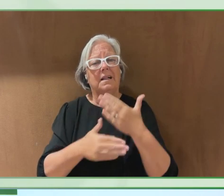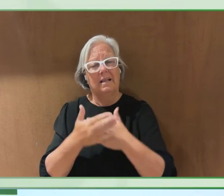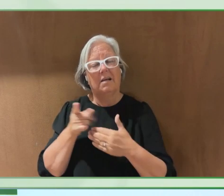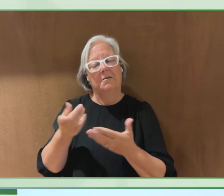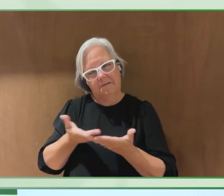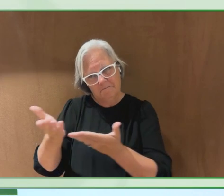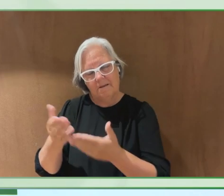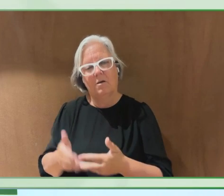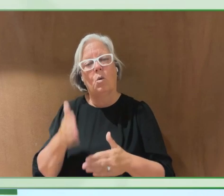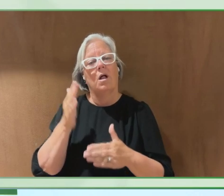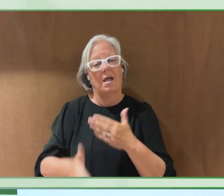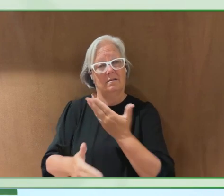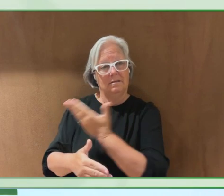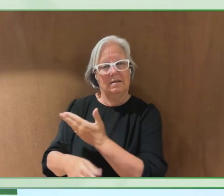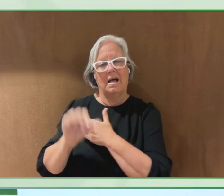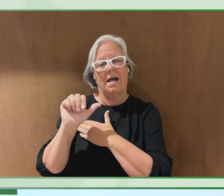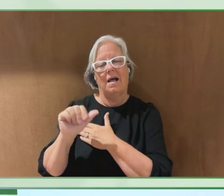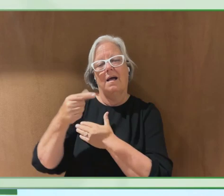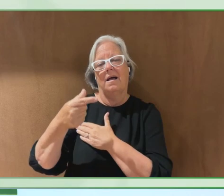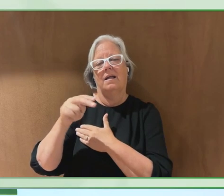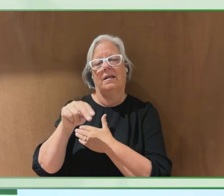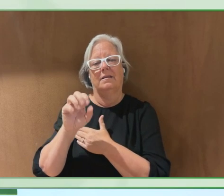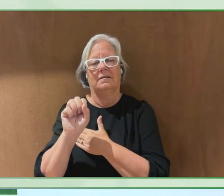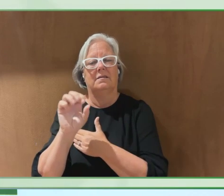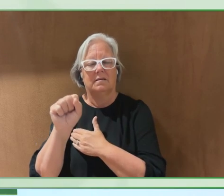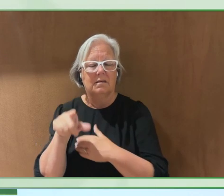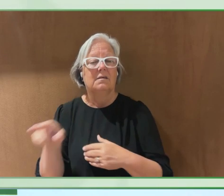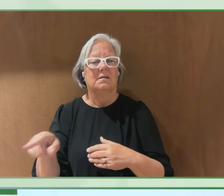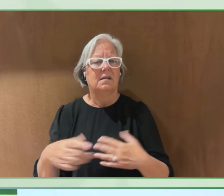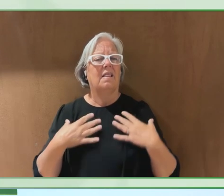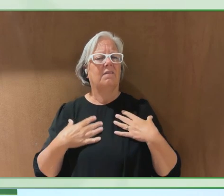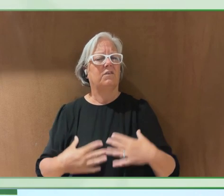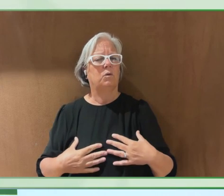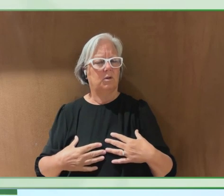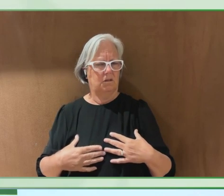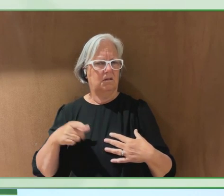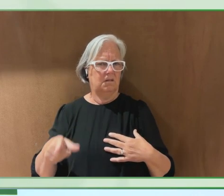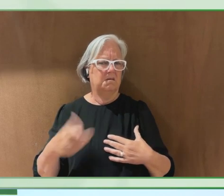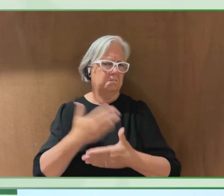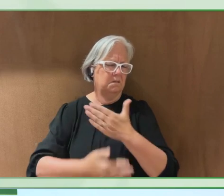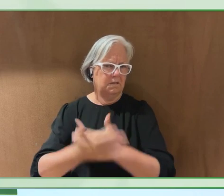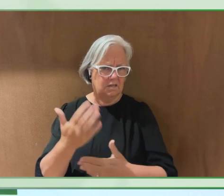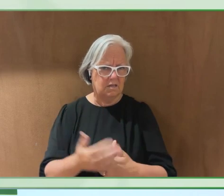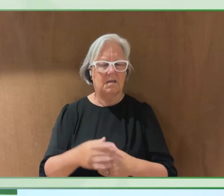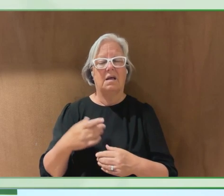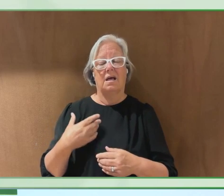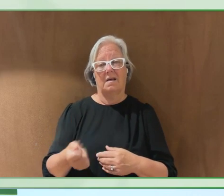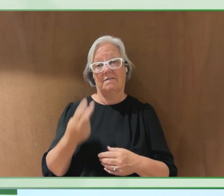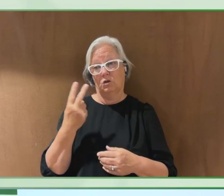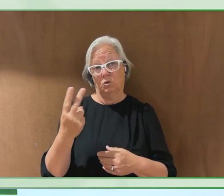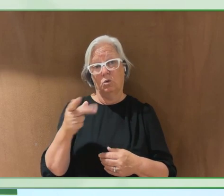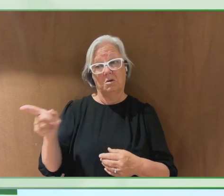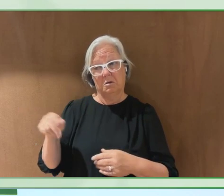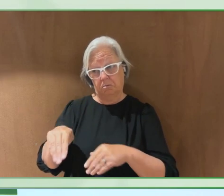Agnes is a person with physical impairment. We have created, through our Center of Excellence, a place where she could pursue her